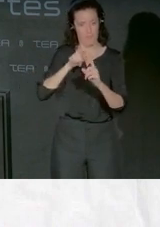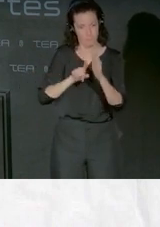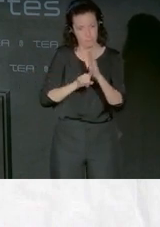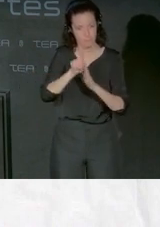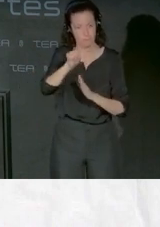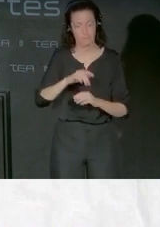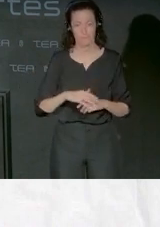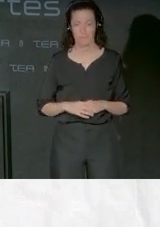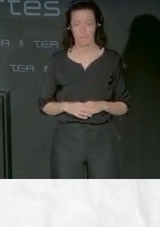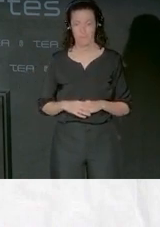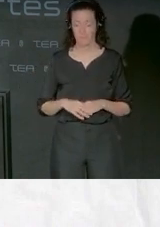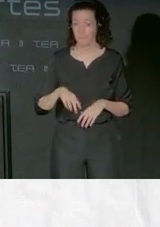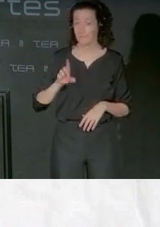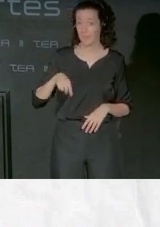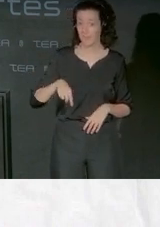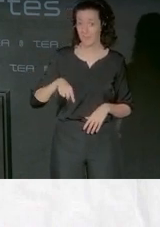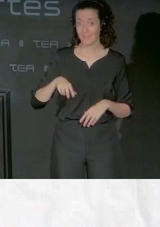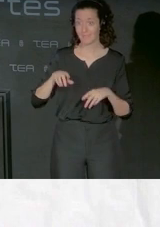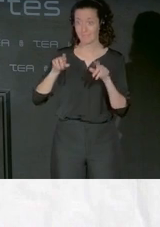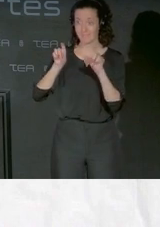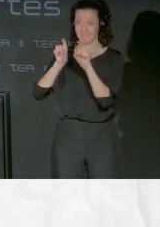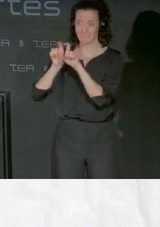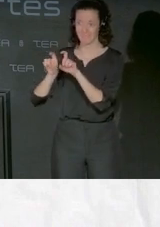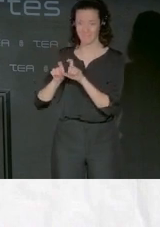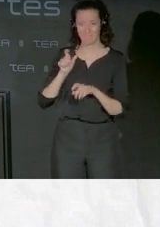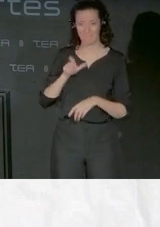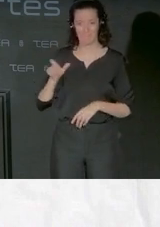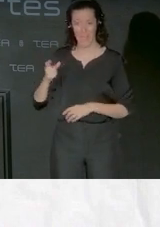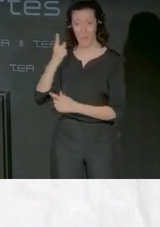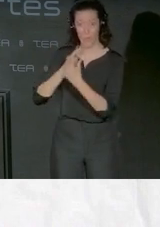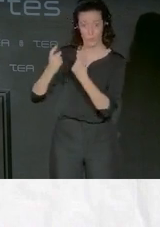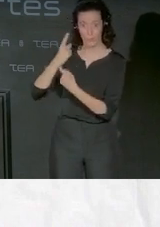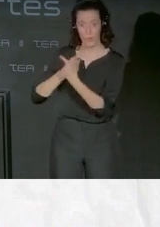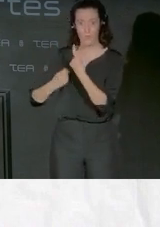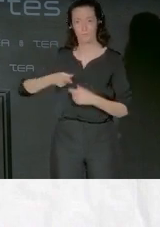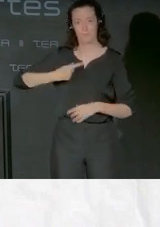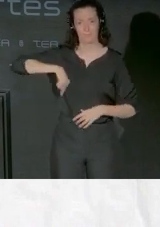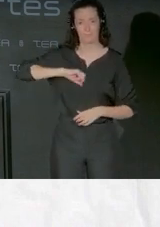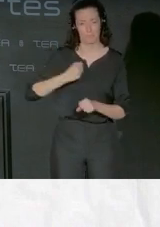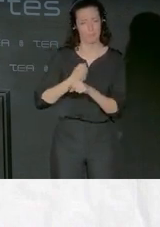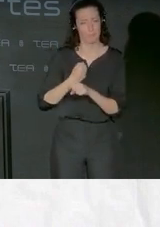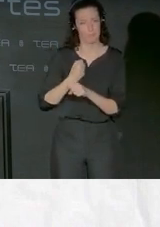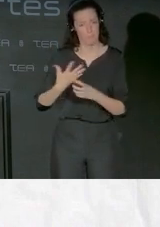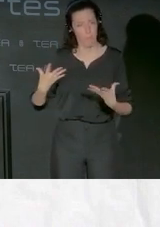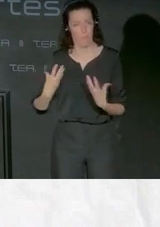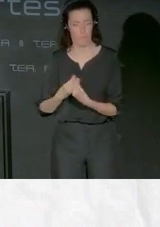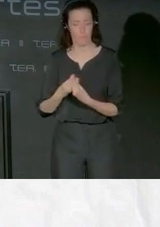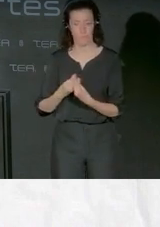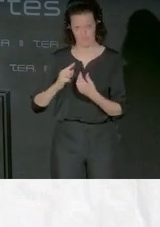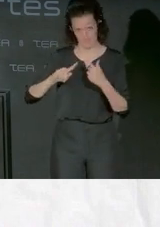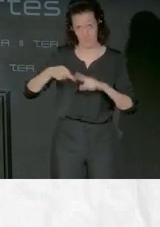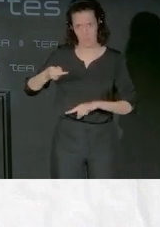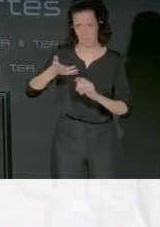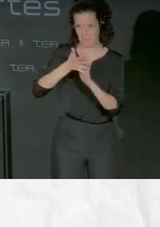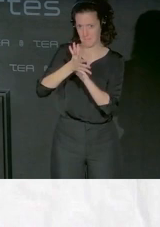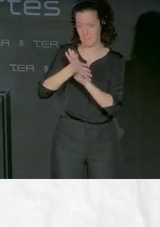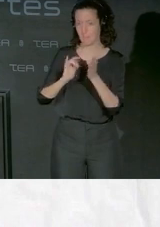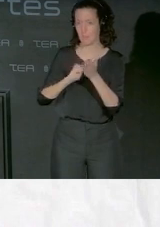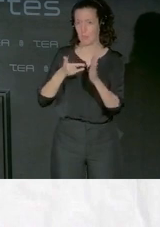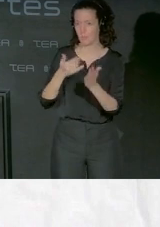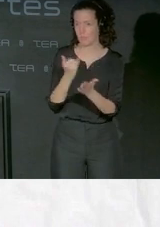pilot project on video games, which we shall hear about soon. So I just wanted to say a few words about the Media